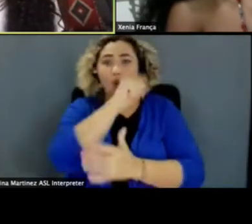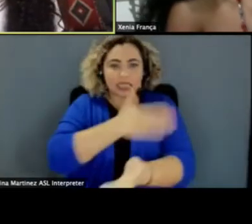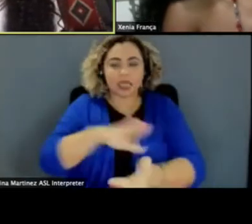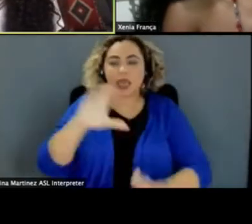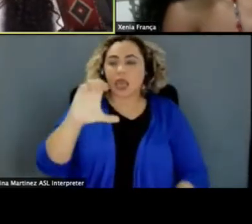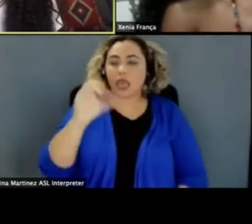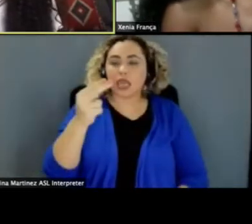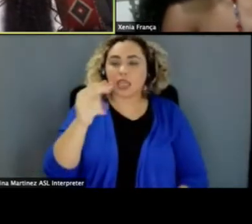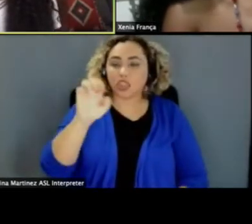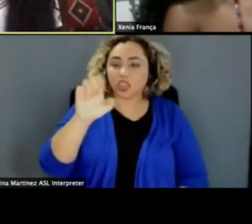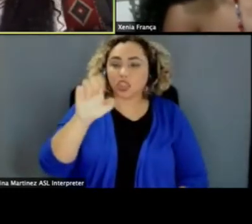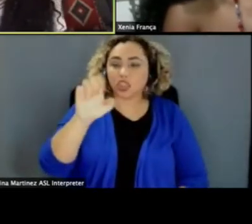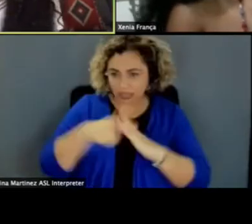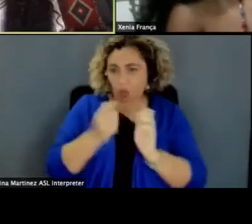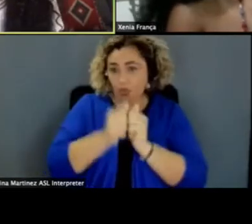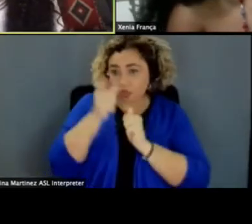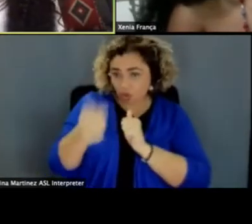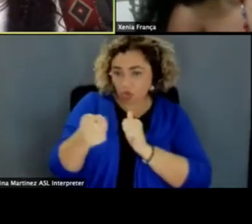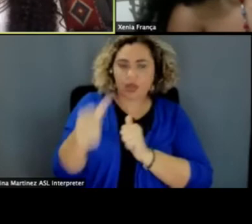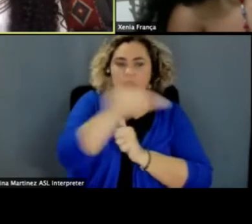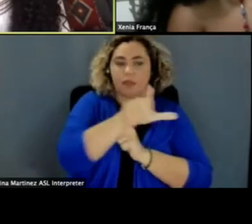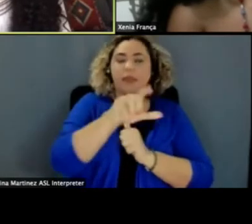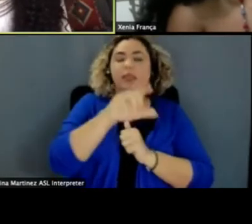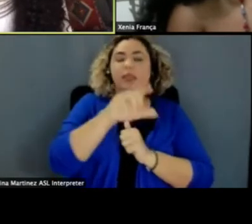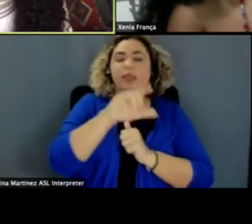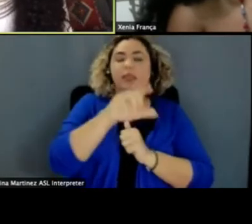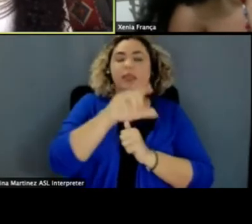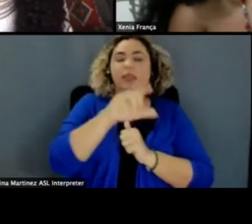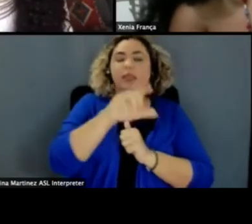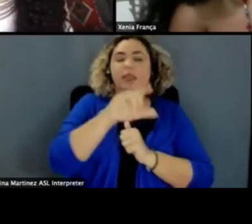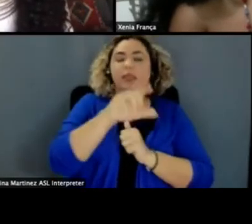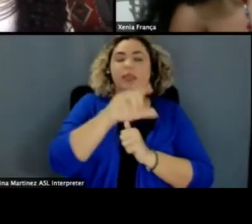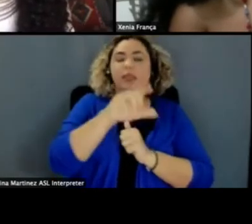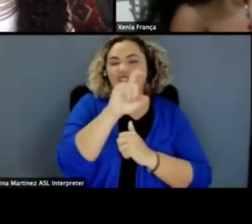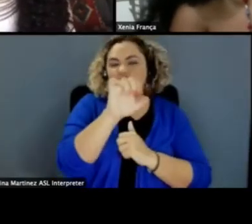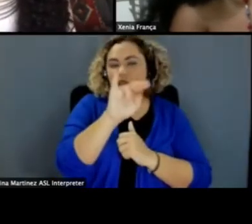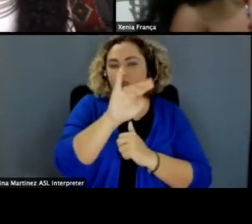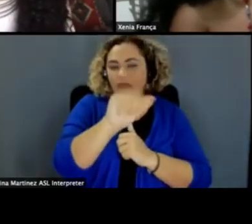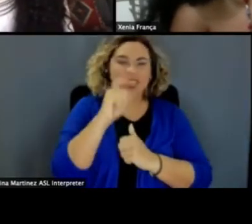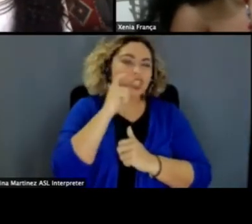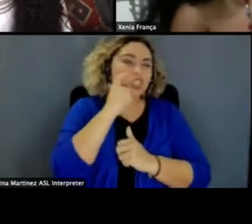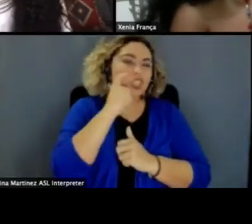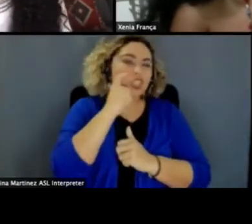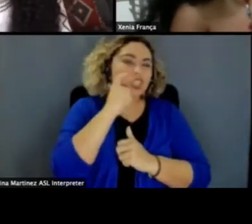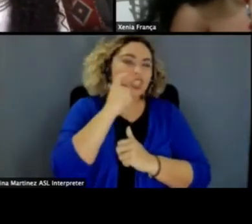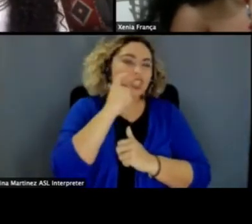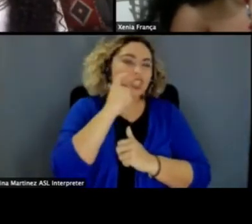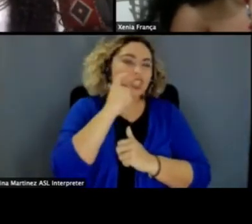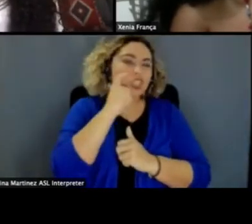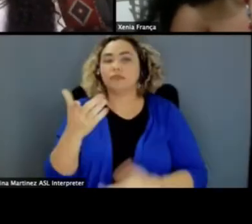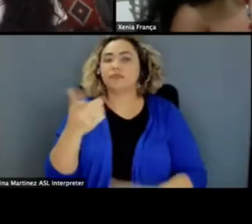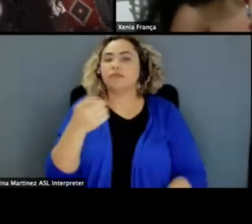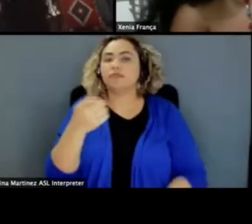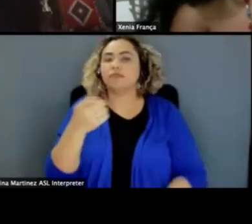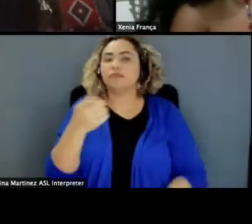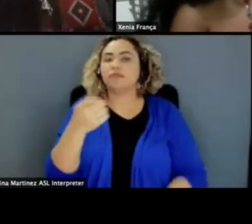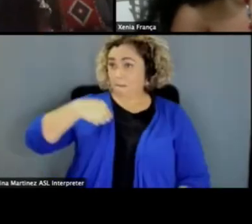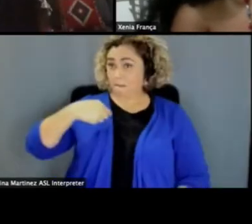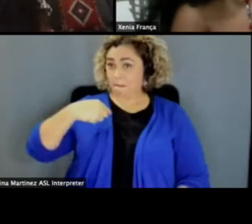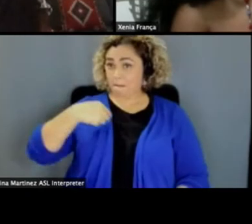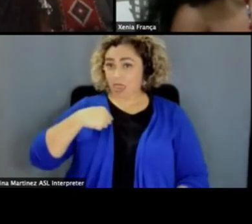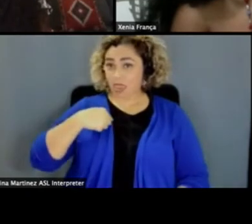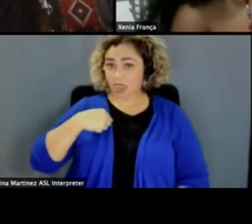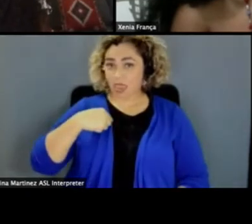let's start with you, and then we'll go to Xenia next. So I'm just gonna make it. Well, for me,